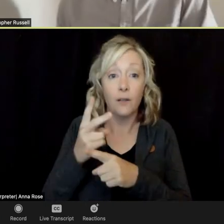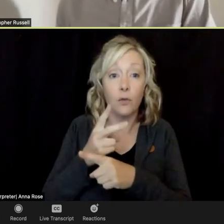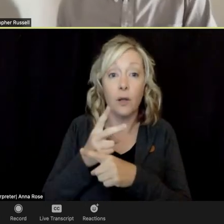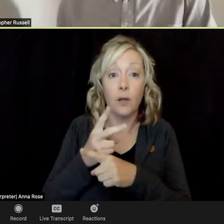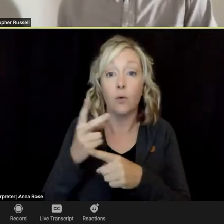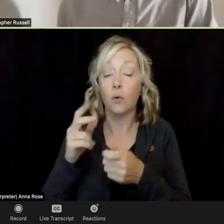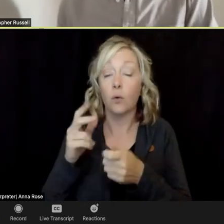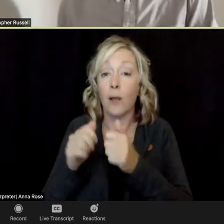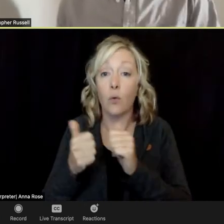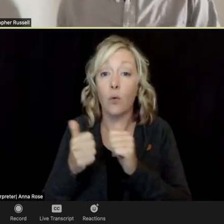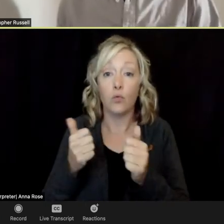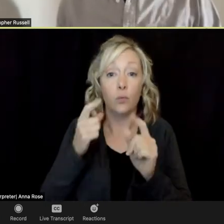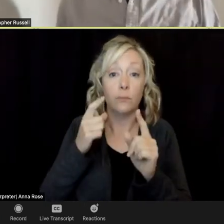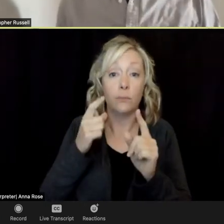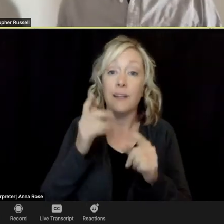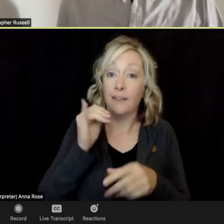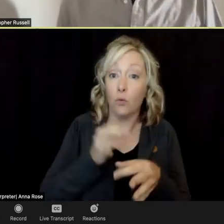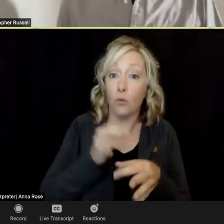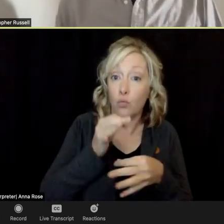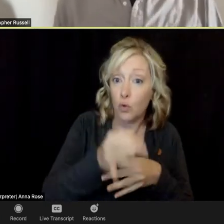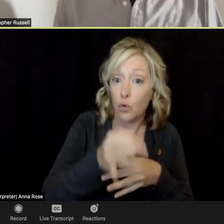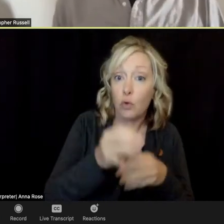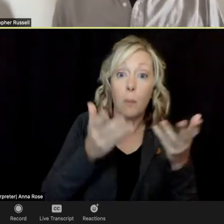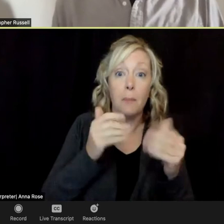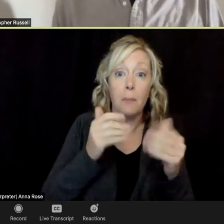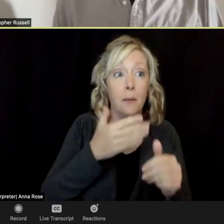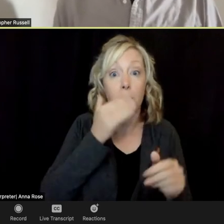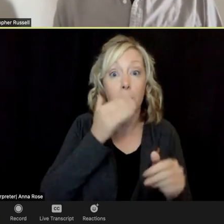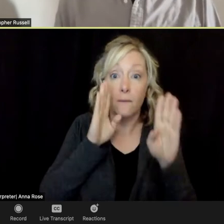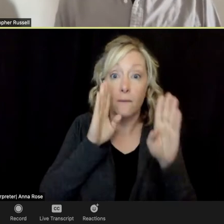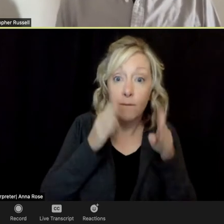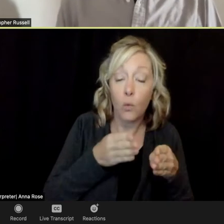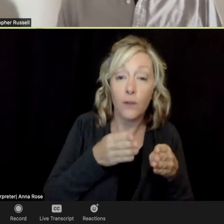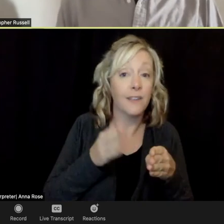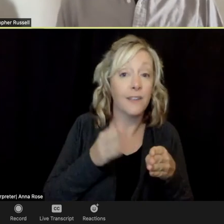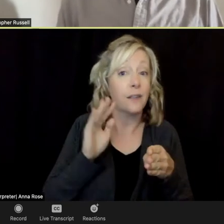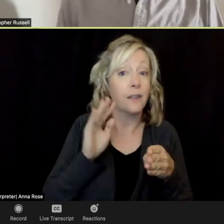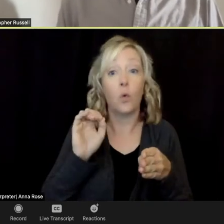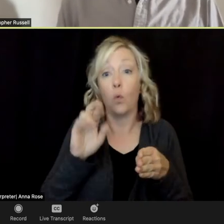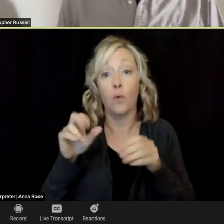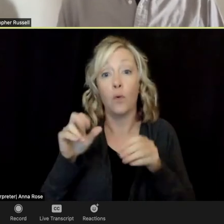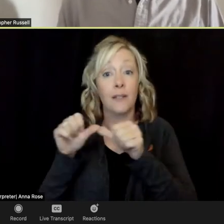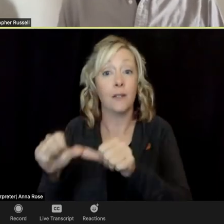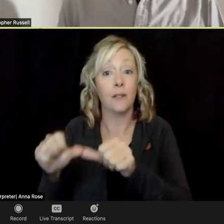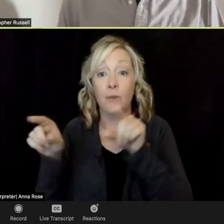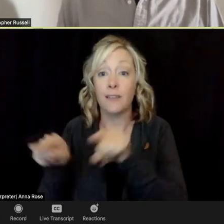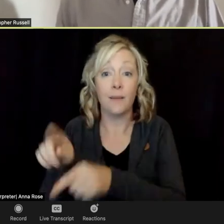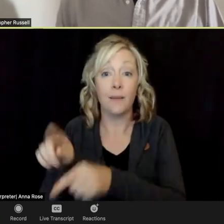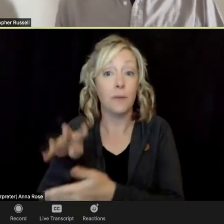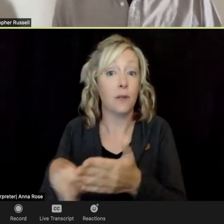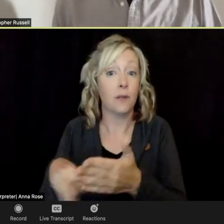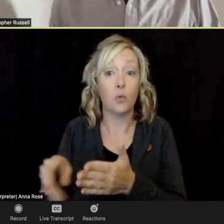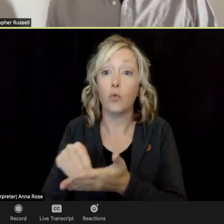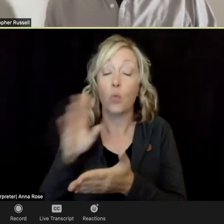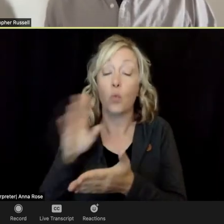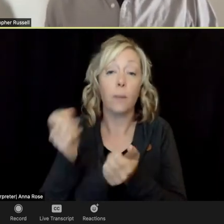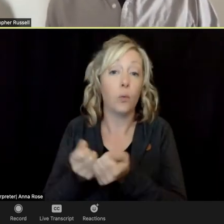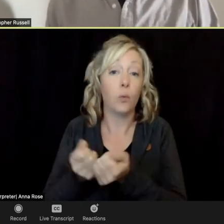to do to just make do with that schedule. And the student will continue to be passed out all year in